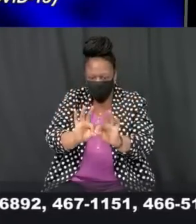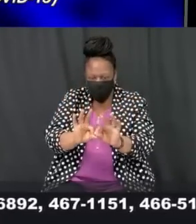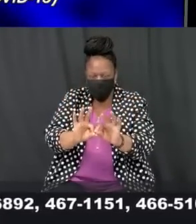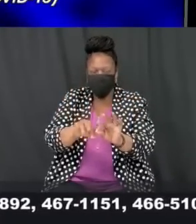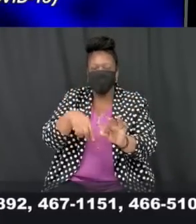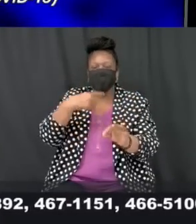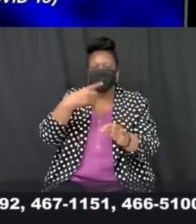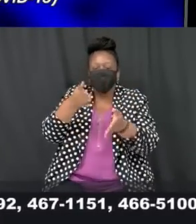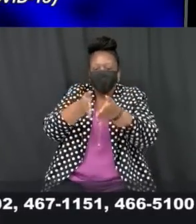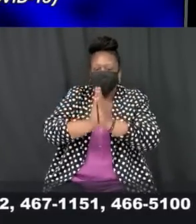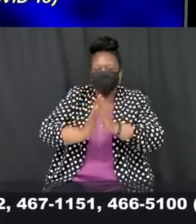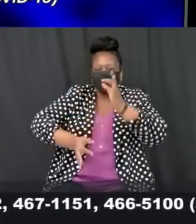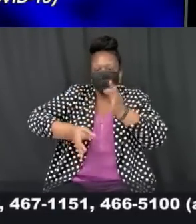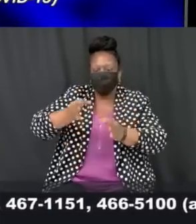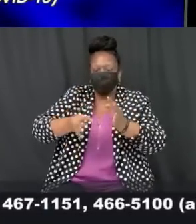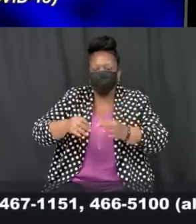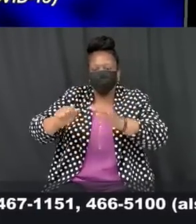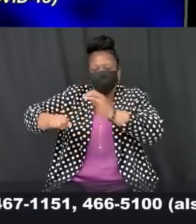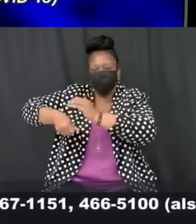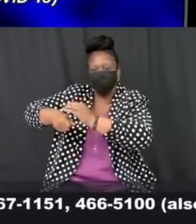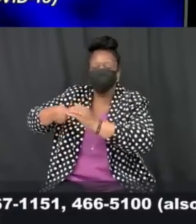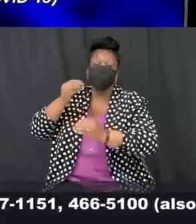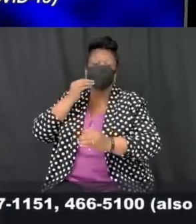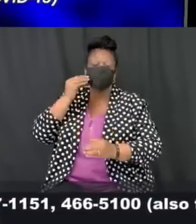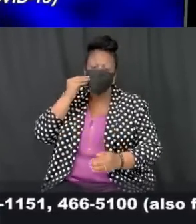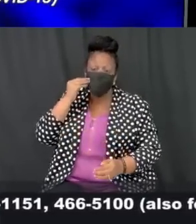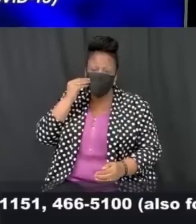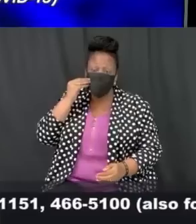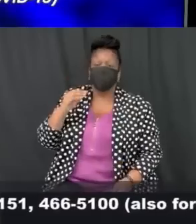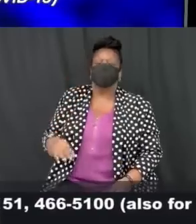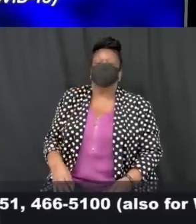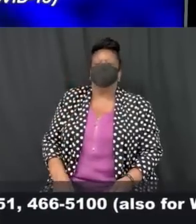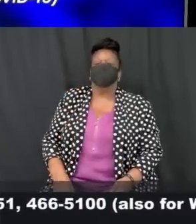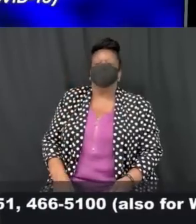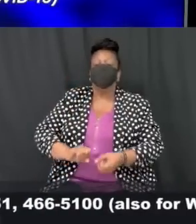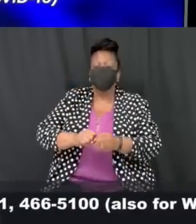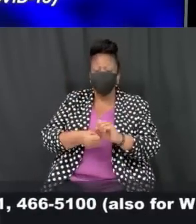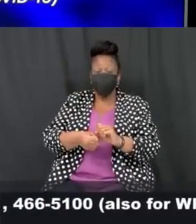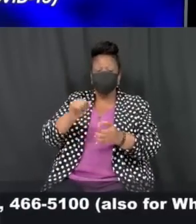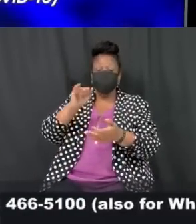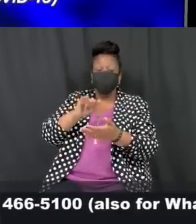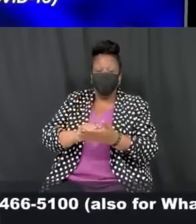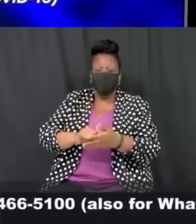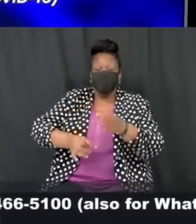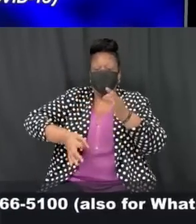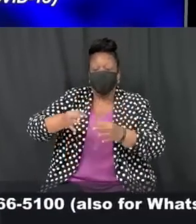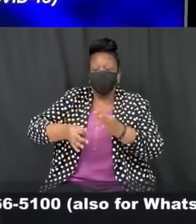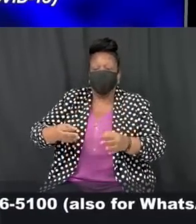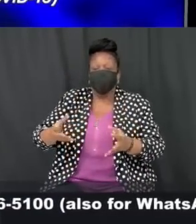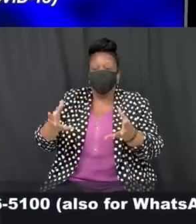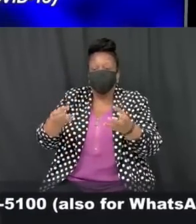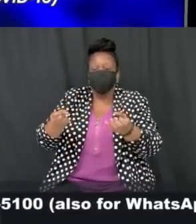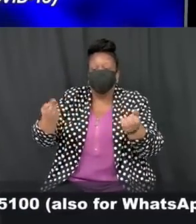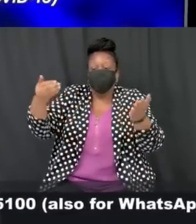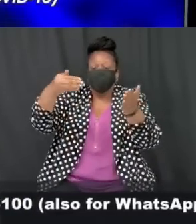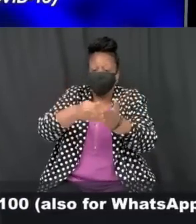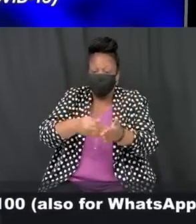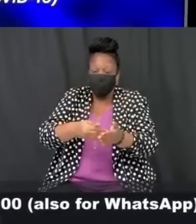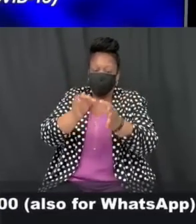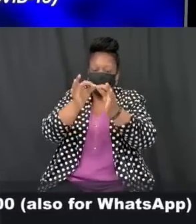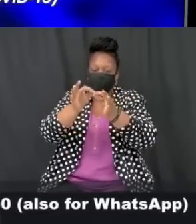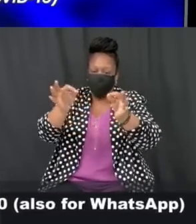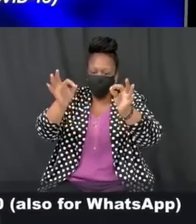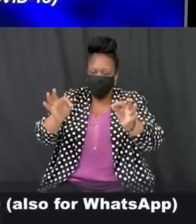the inspections, because we already know how your home is situated and everything else. However,